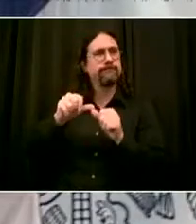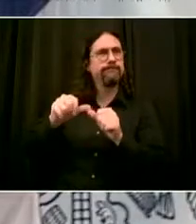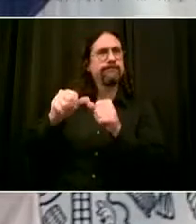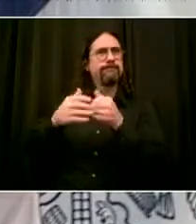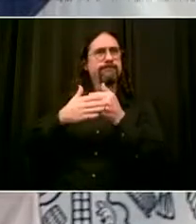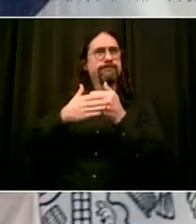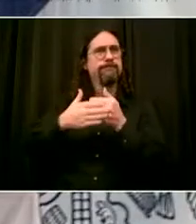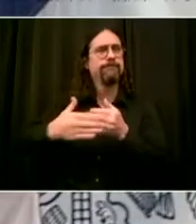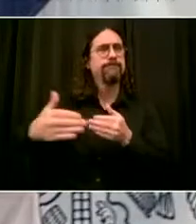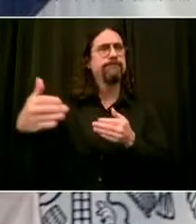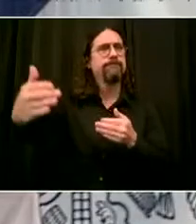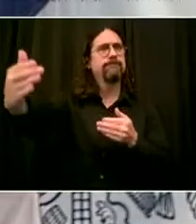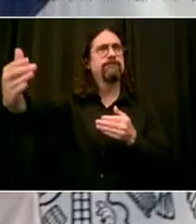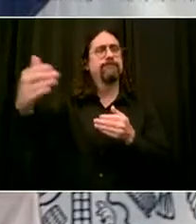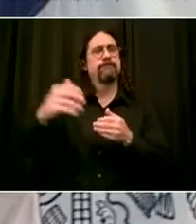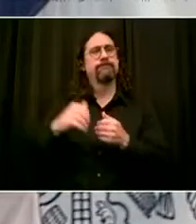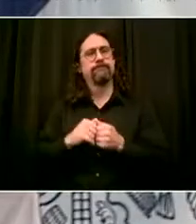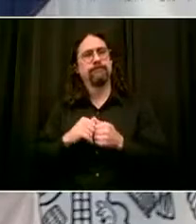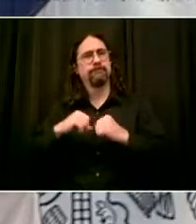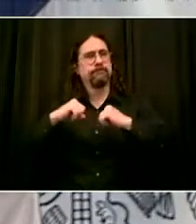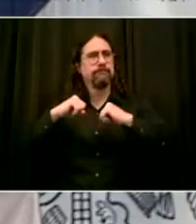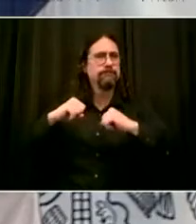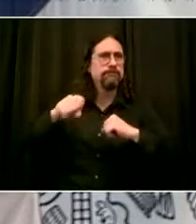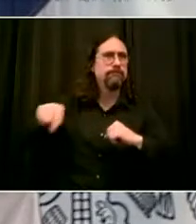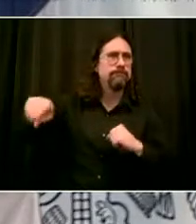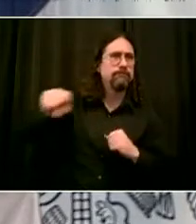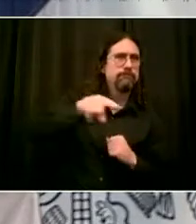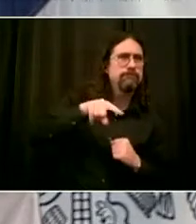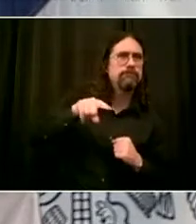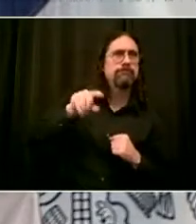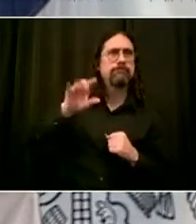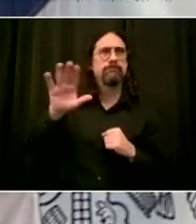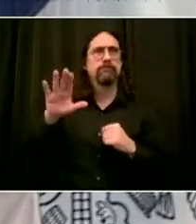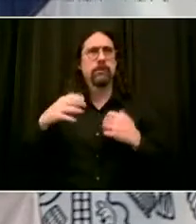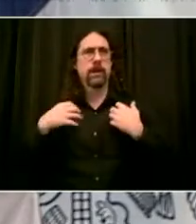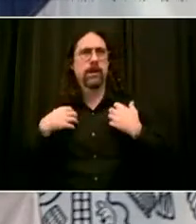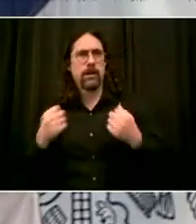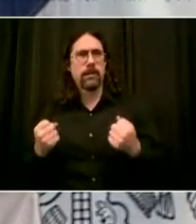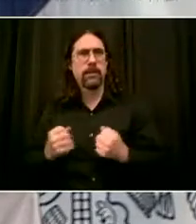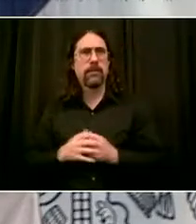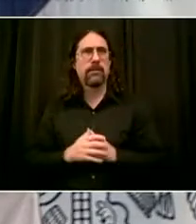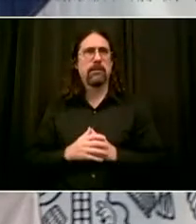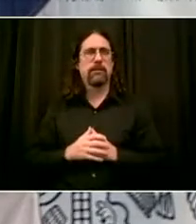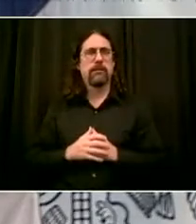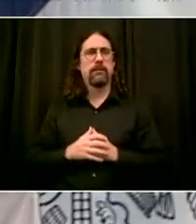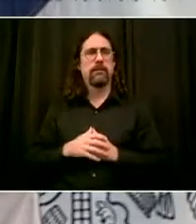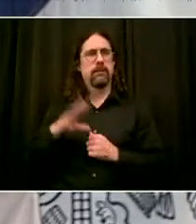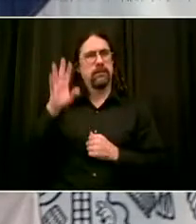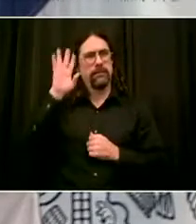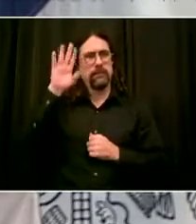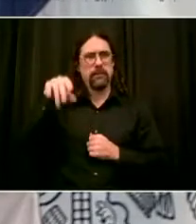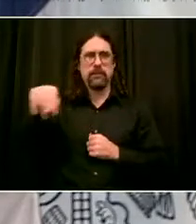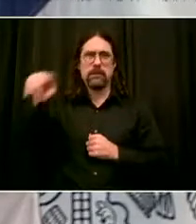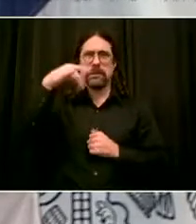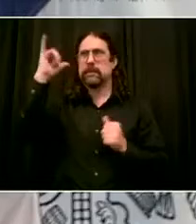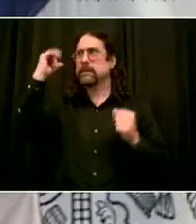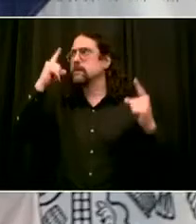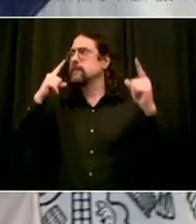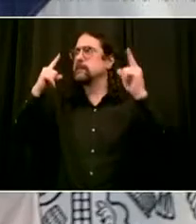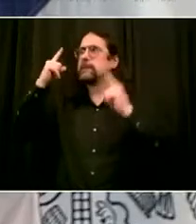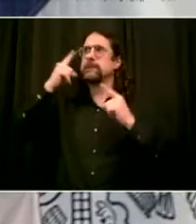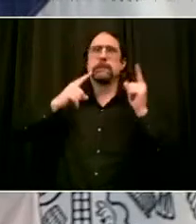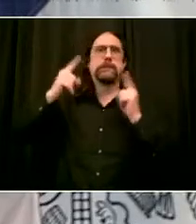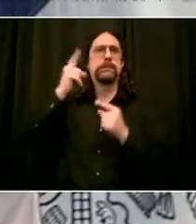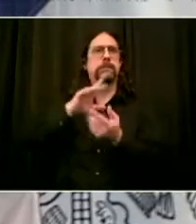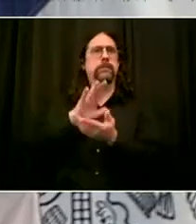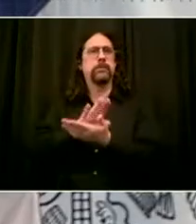it's on everyone's mind and it's on my mind as well all the time we can't can and we will bring back our schools it will take